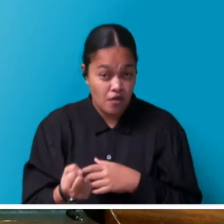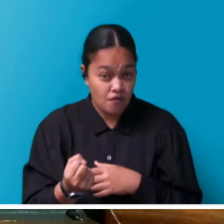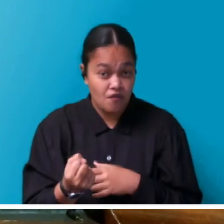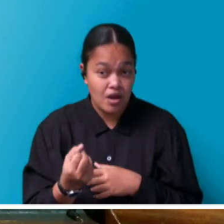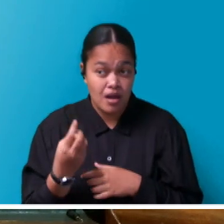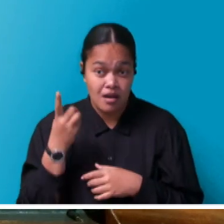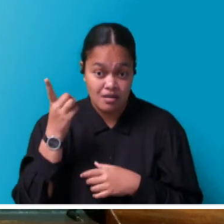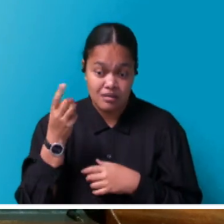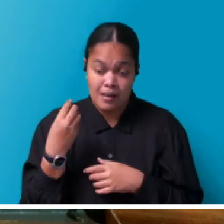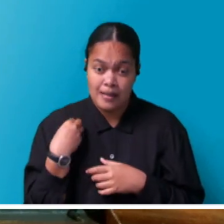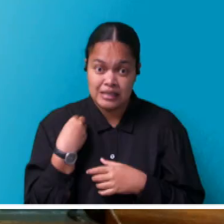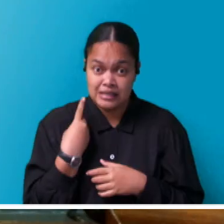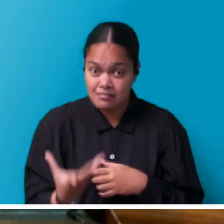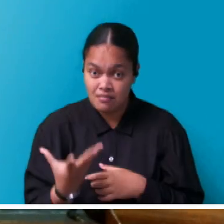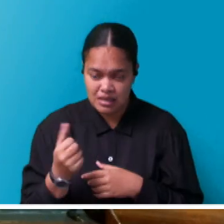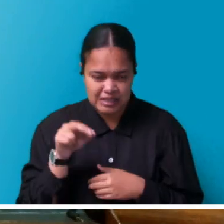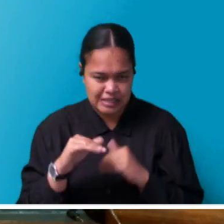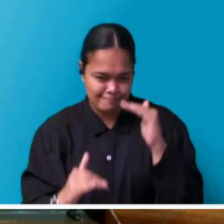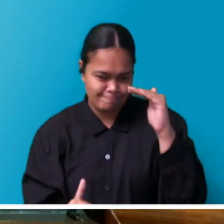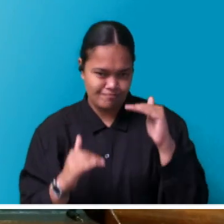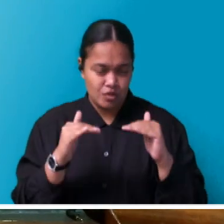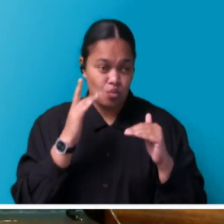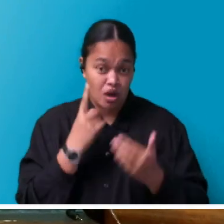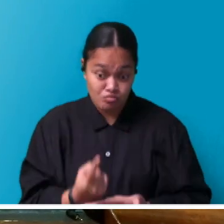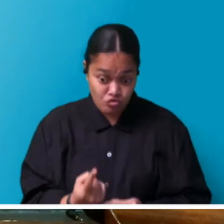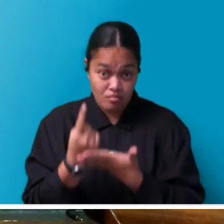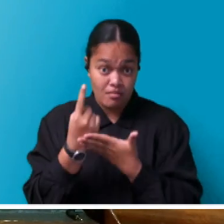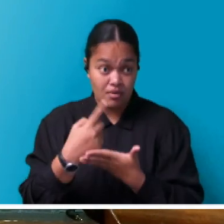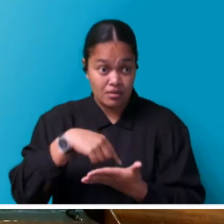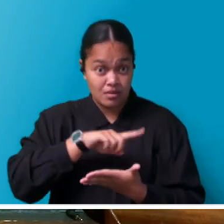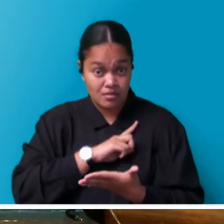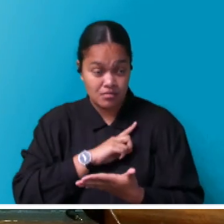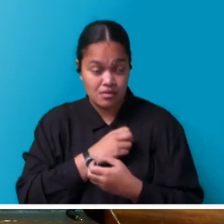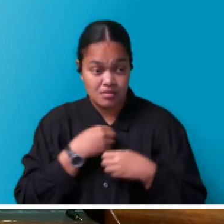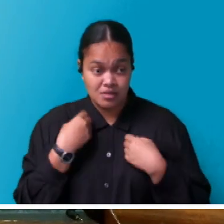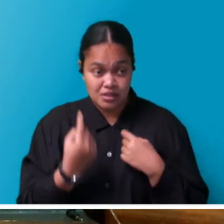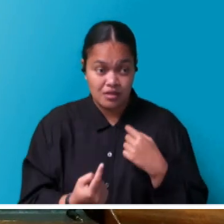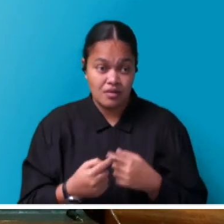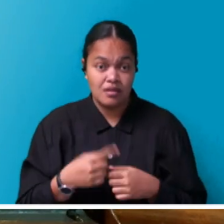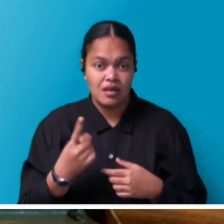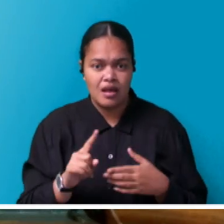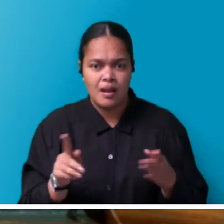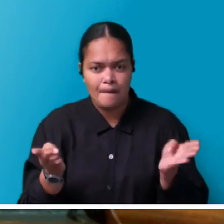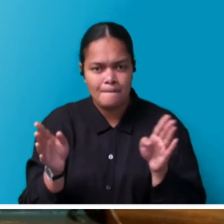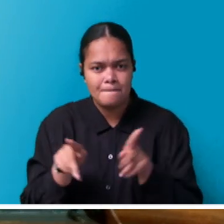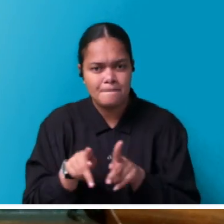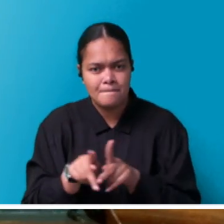on. Whether we promote ourselves as a film destination, an investment destination, or even as a bilateral partners,